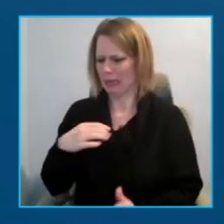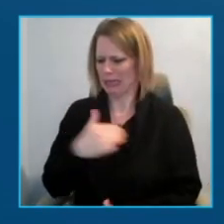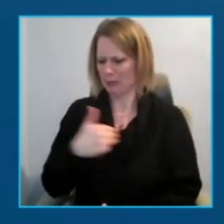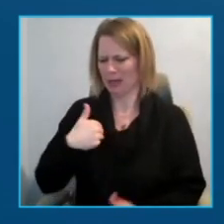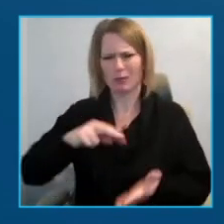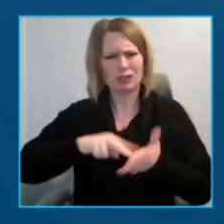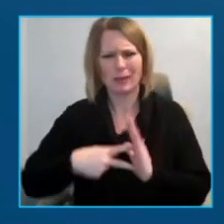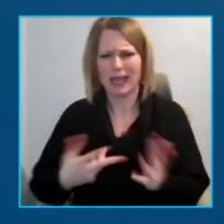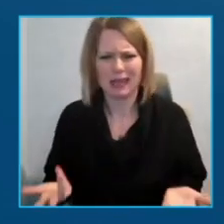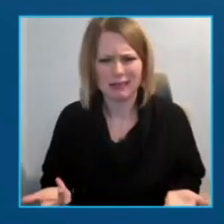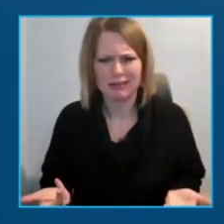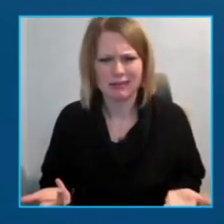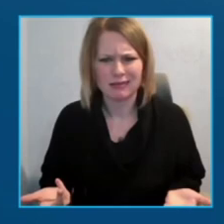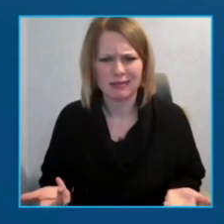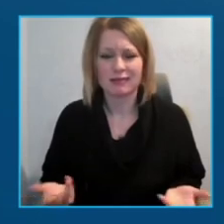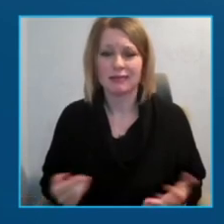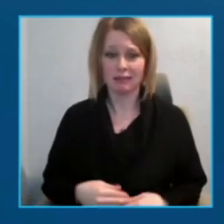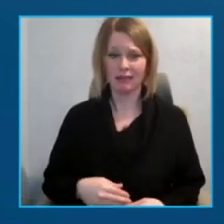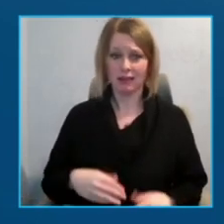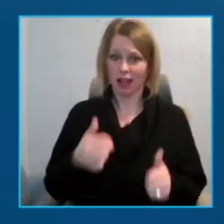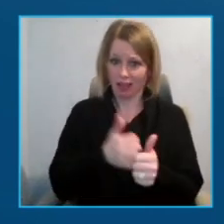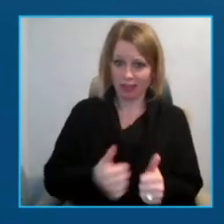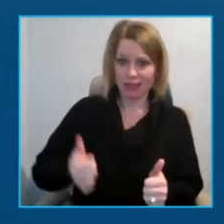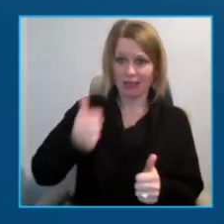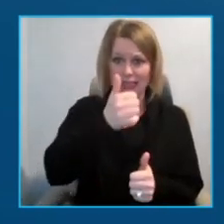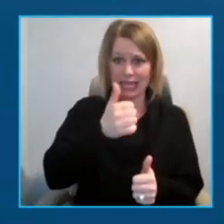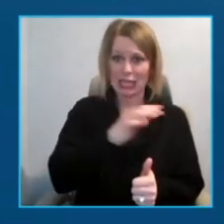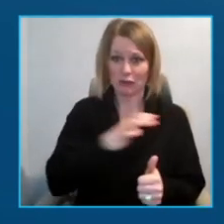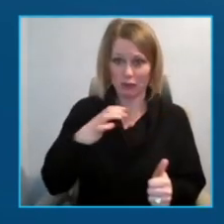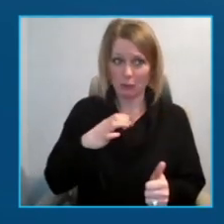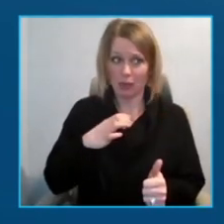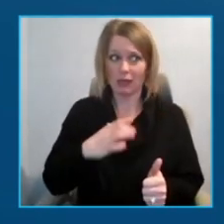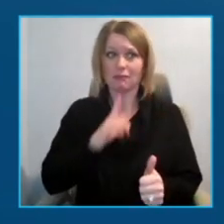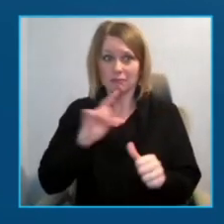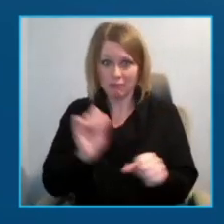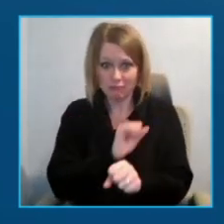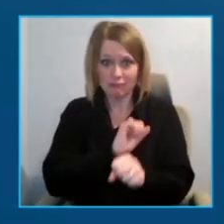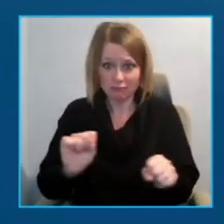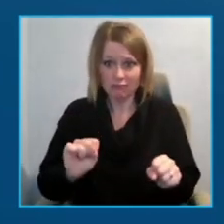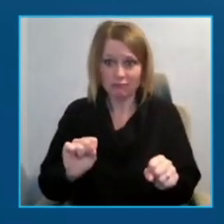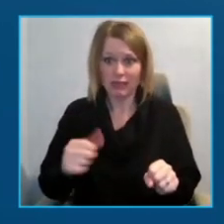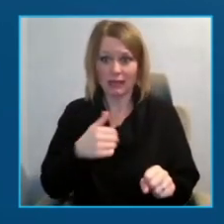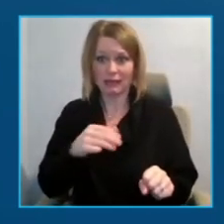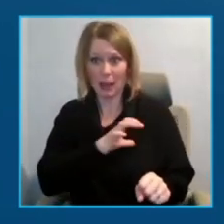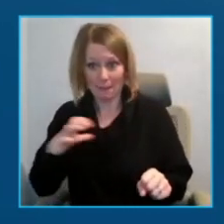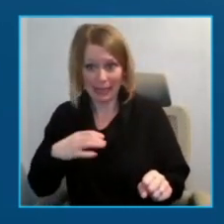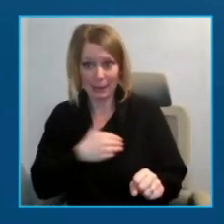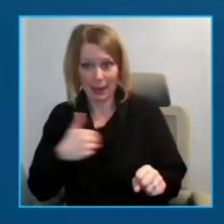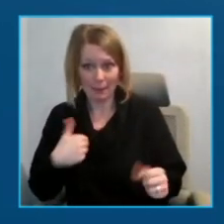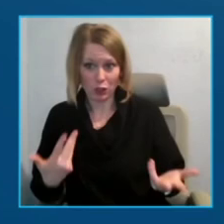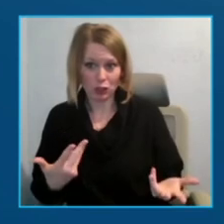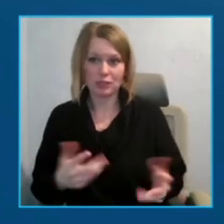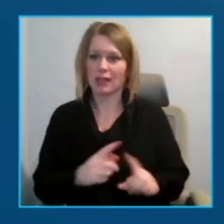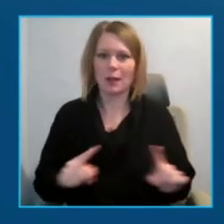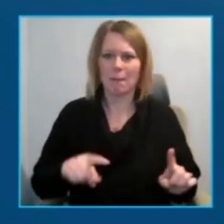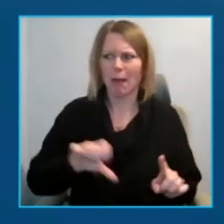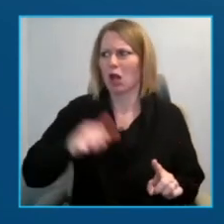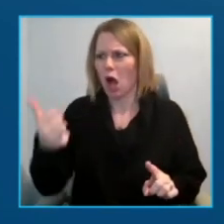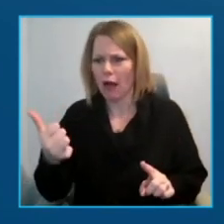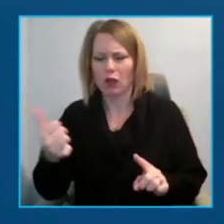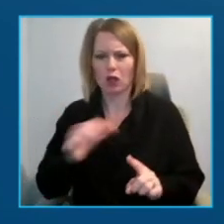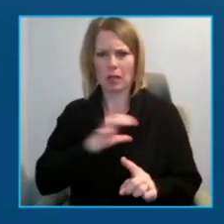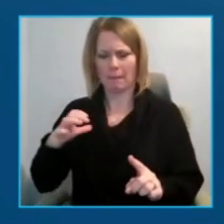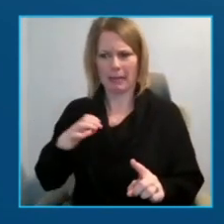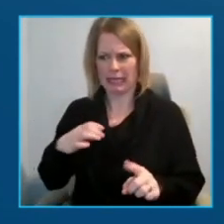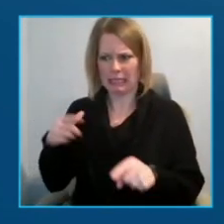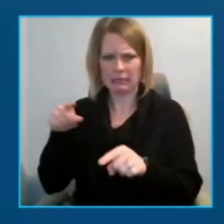The executive committee are the state committee members. There's no reference in here to any other committees, and the phrase and